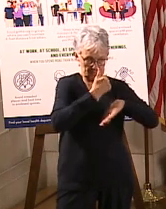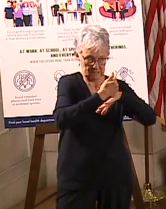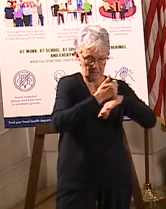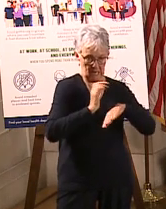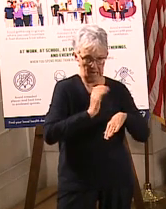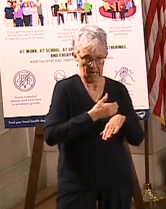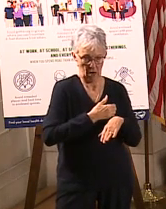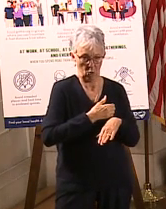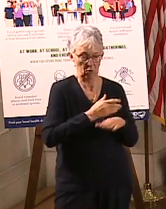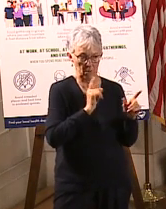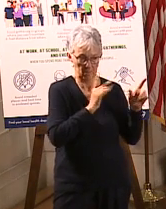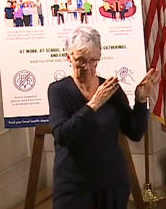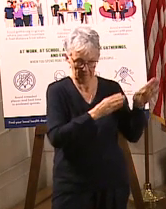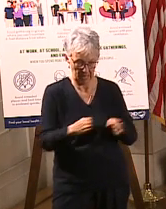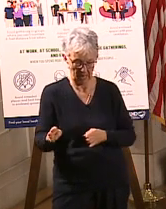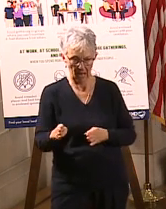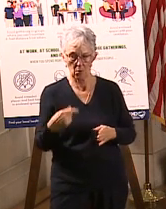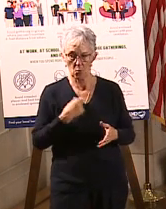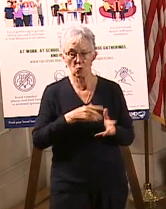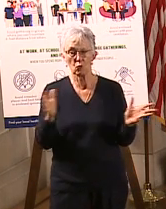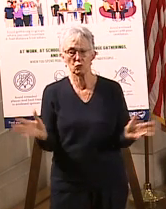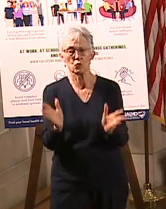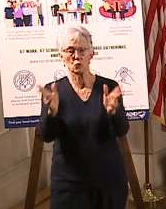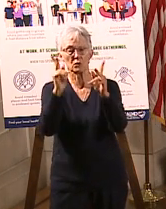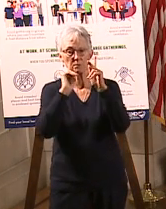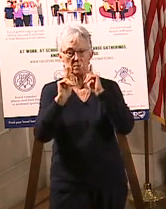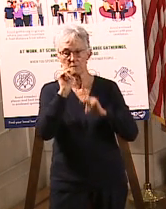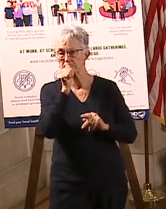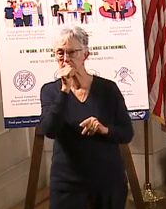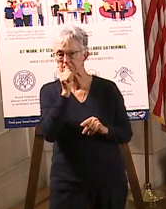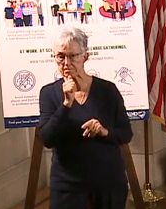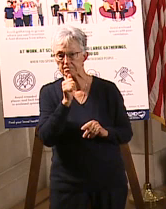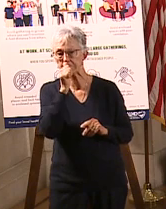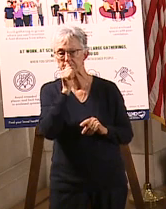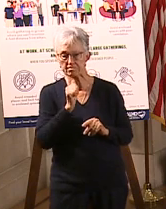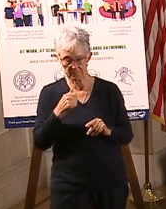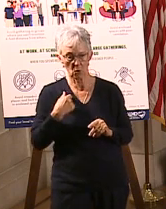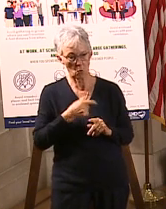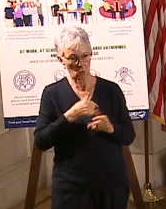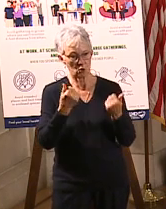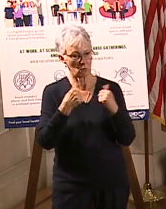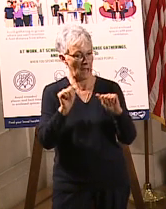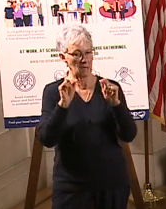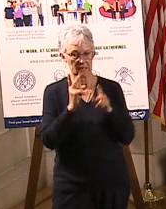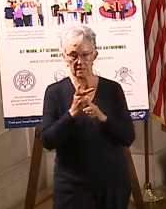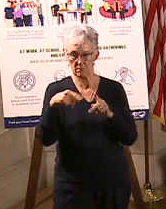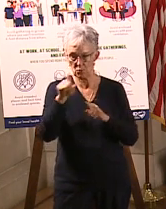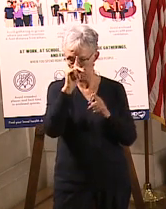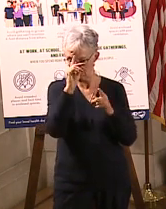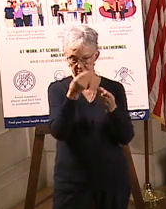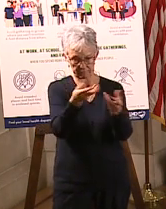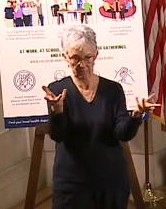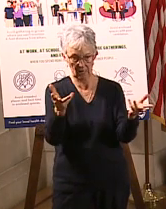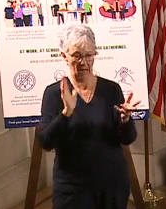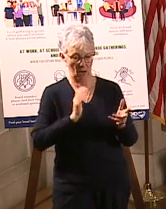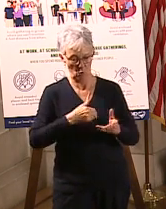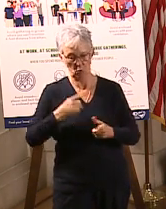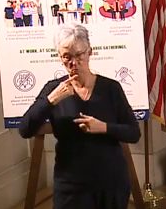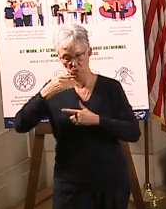encourage patience as we move into the next phases, and we will continue to work hard to keep everyone informed on the process. Thank you.